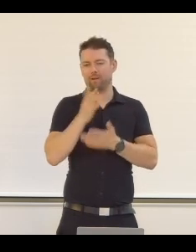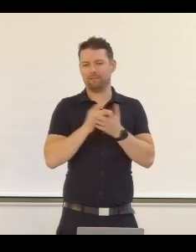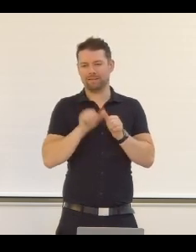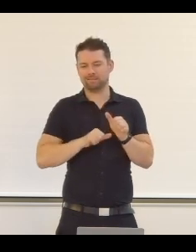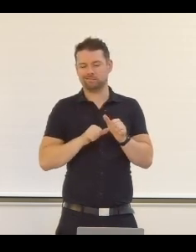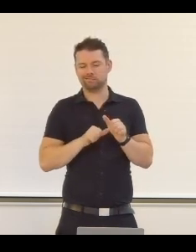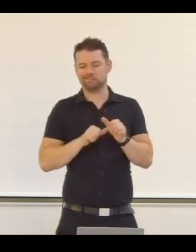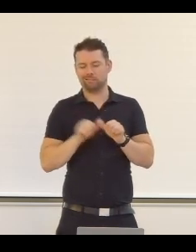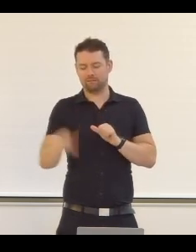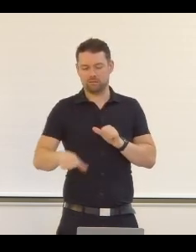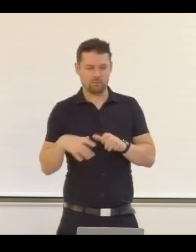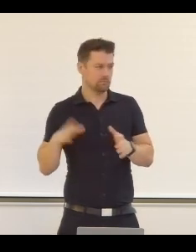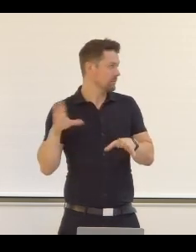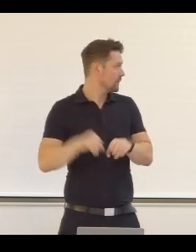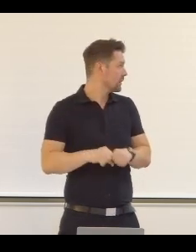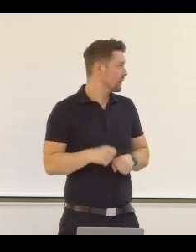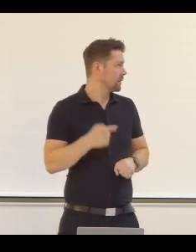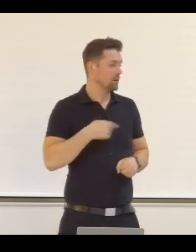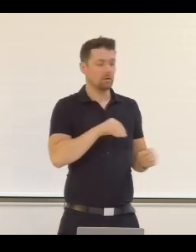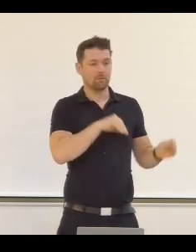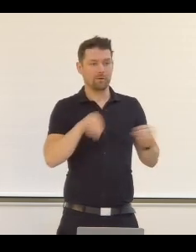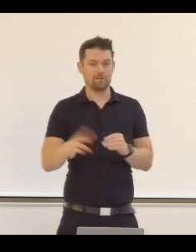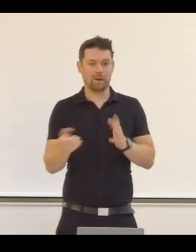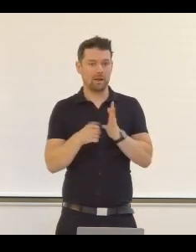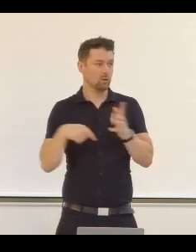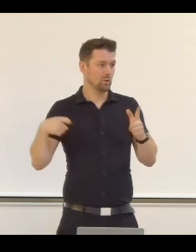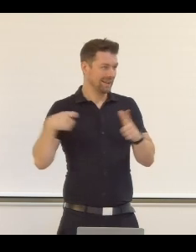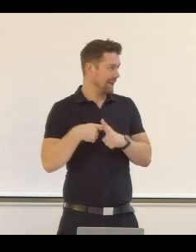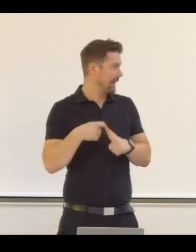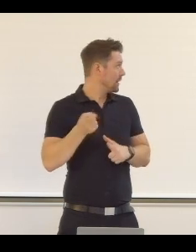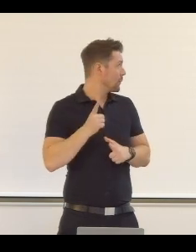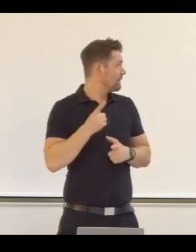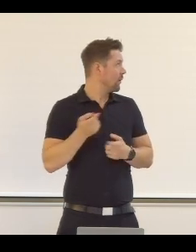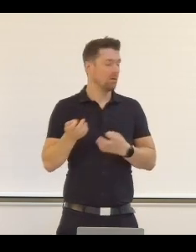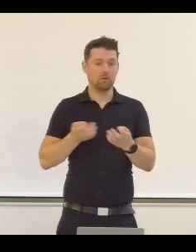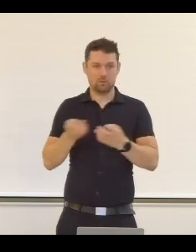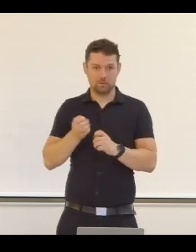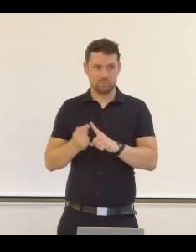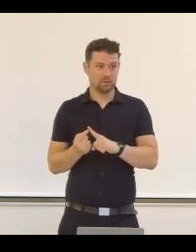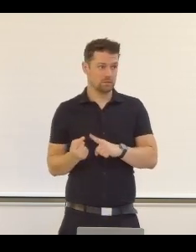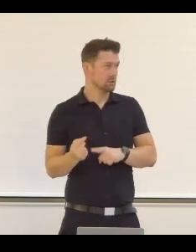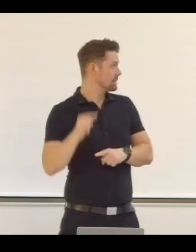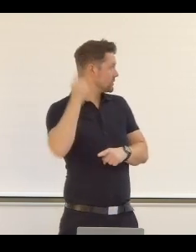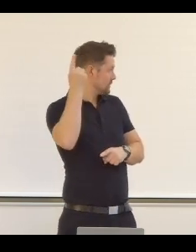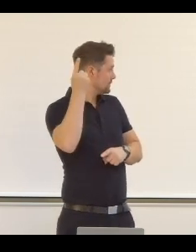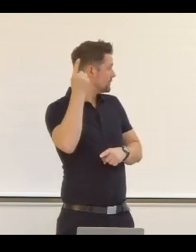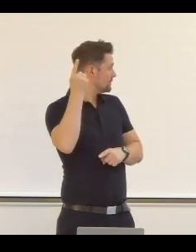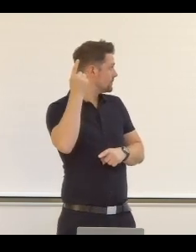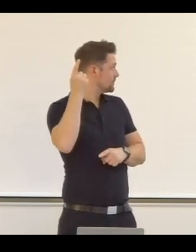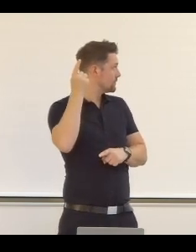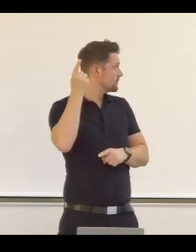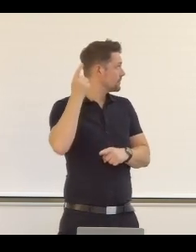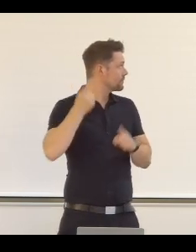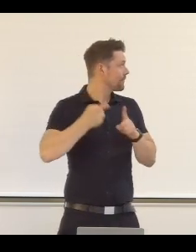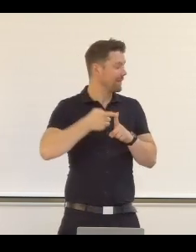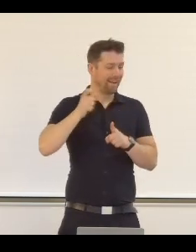I moved to the UK to coordinate another spaceship, the spaceship EXAT. EXAT